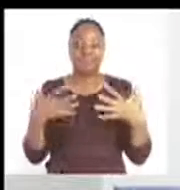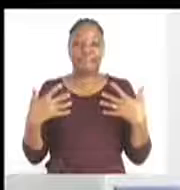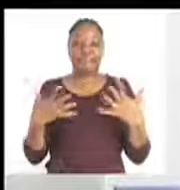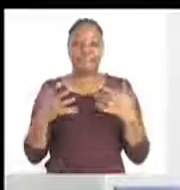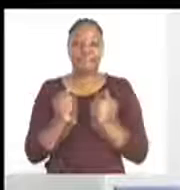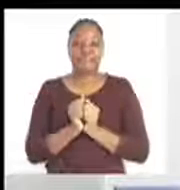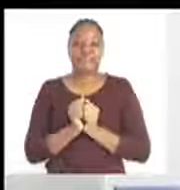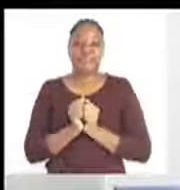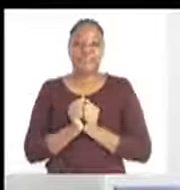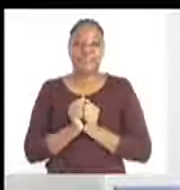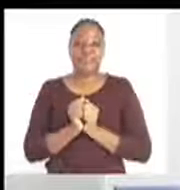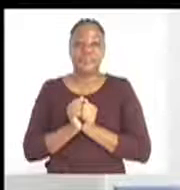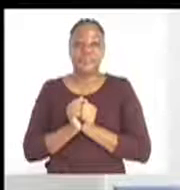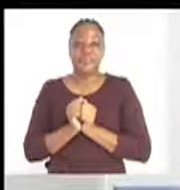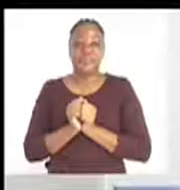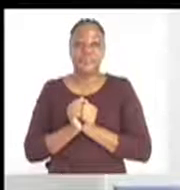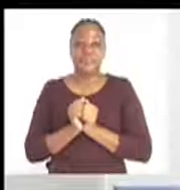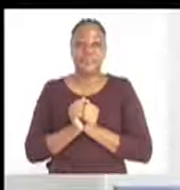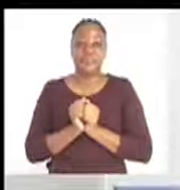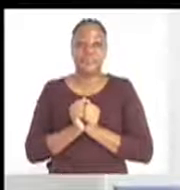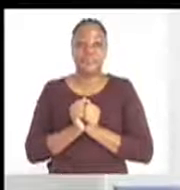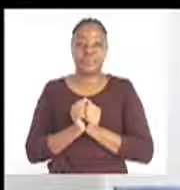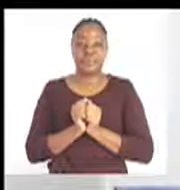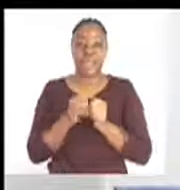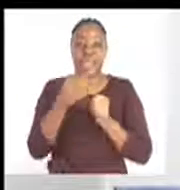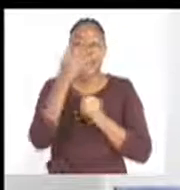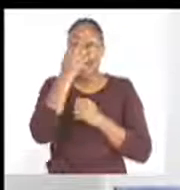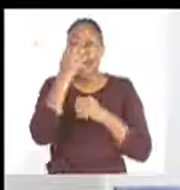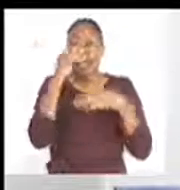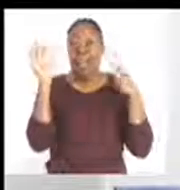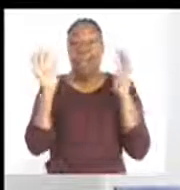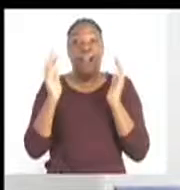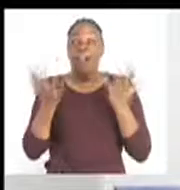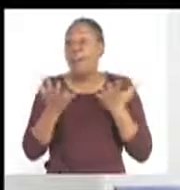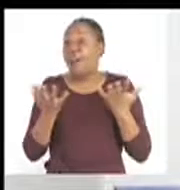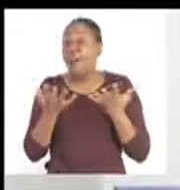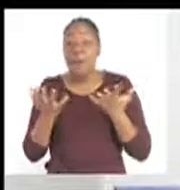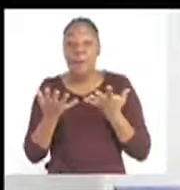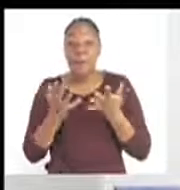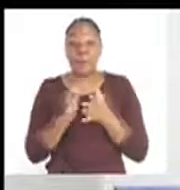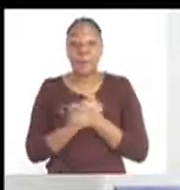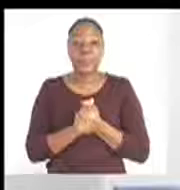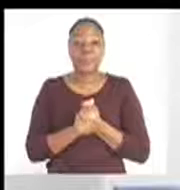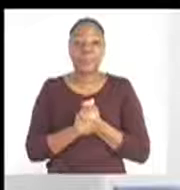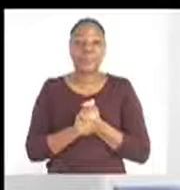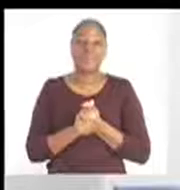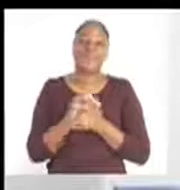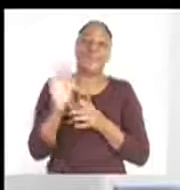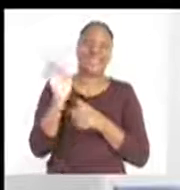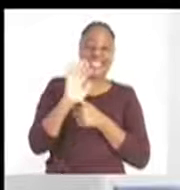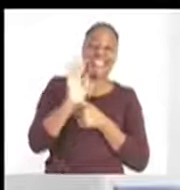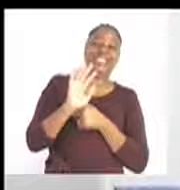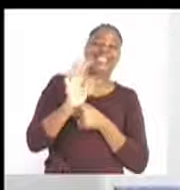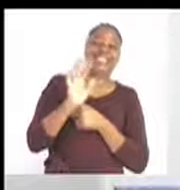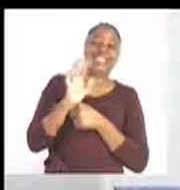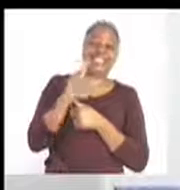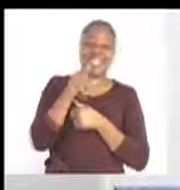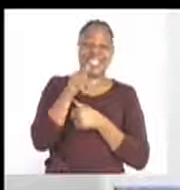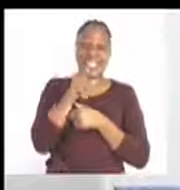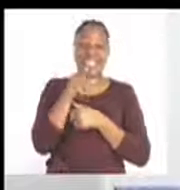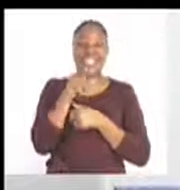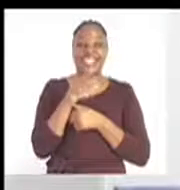hands a little. Oh, Zashi, where are you? There